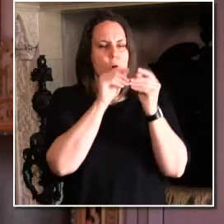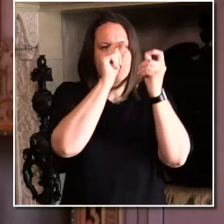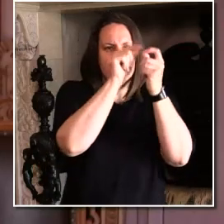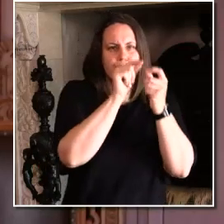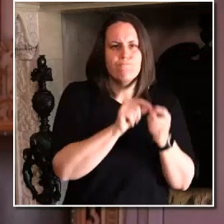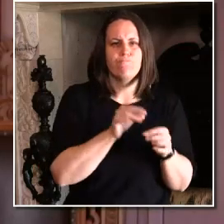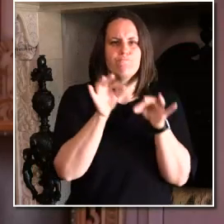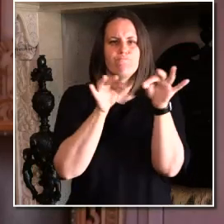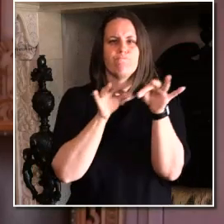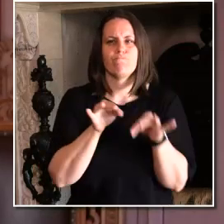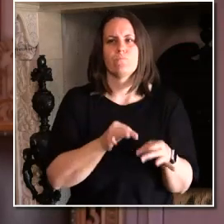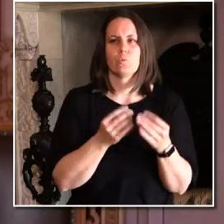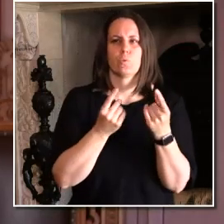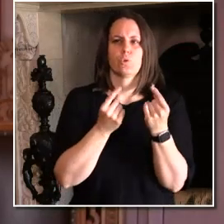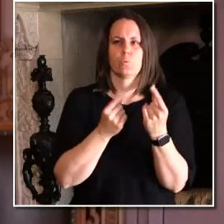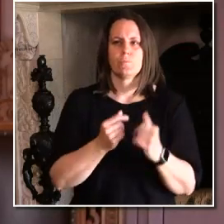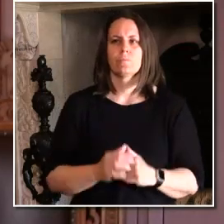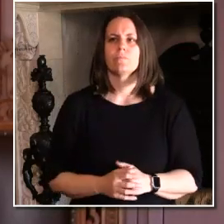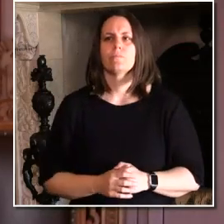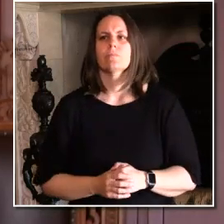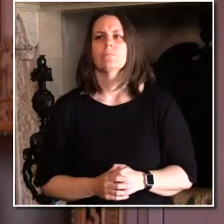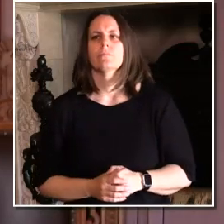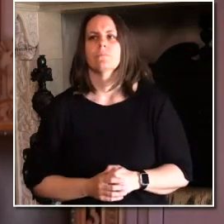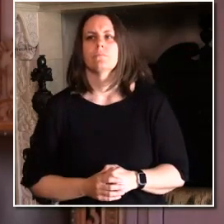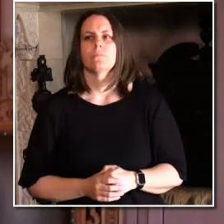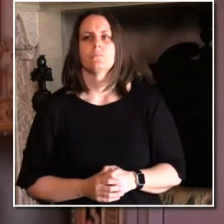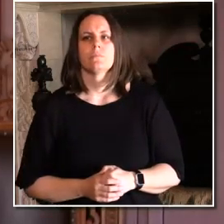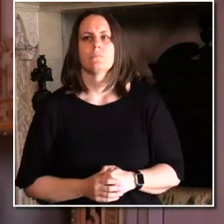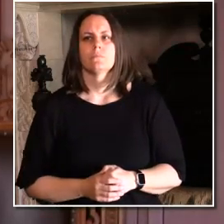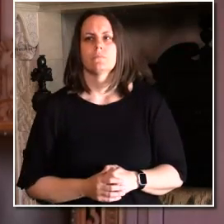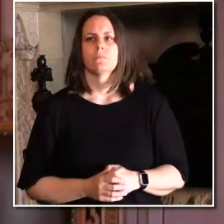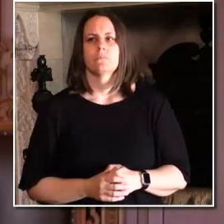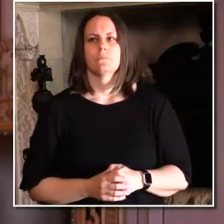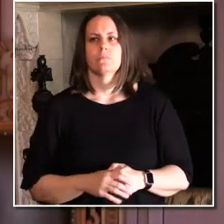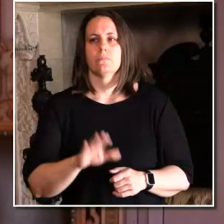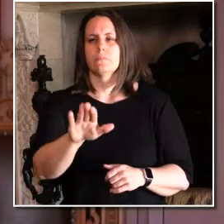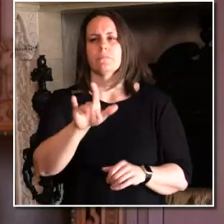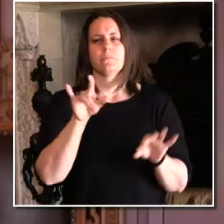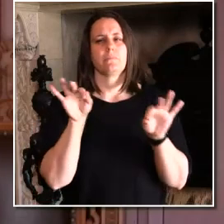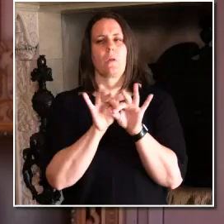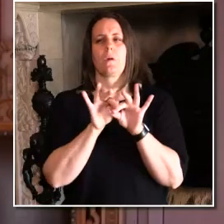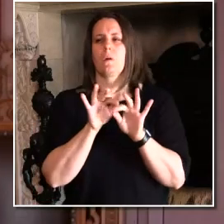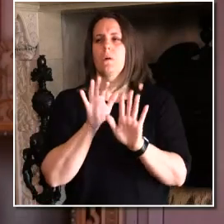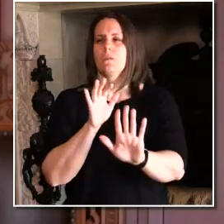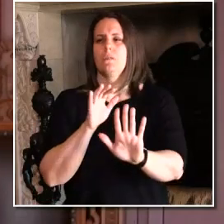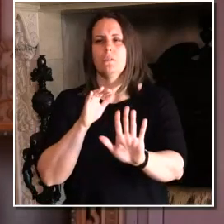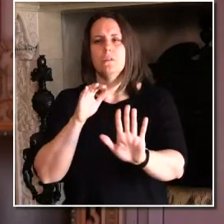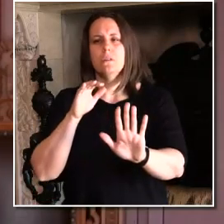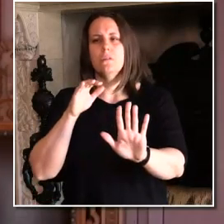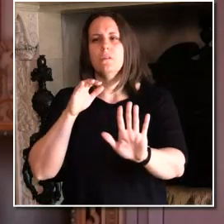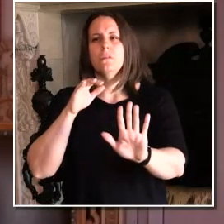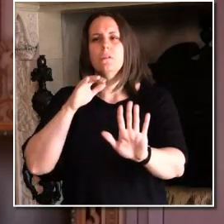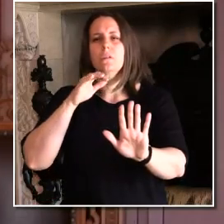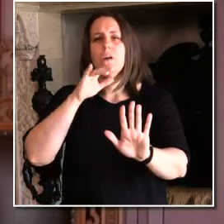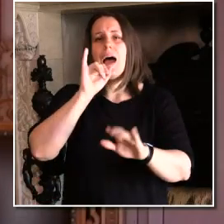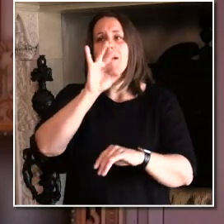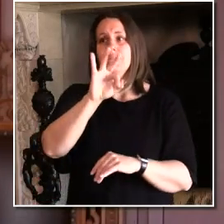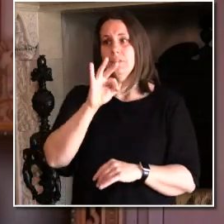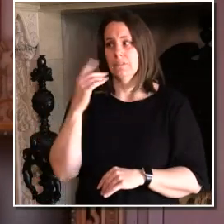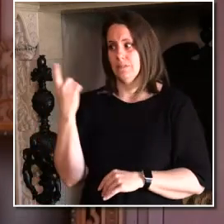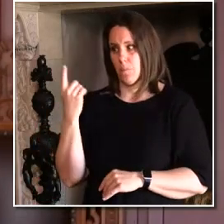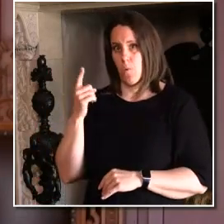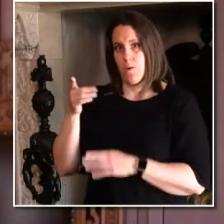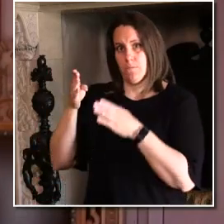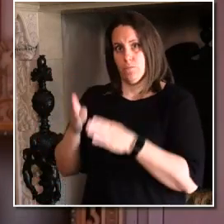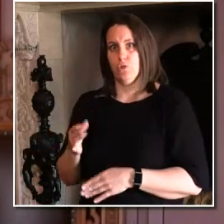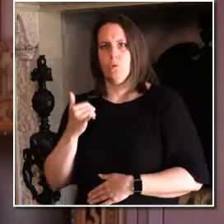this goes back to the point that if you are a contact of a case through this contact investigation, you will be notified.